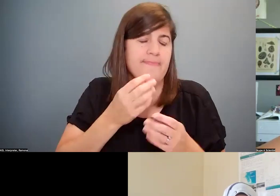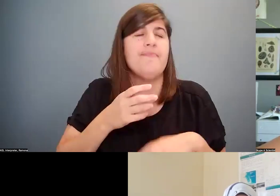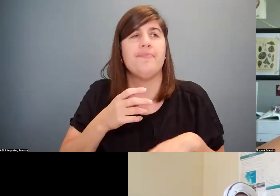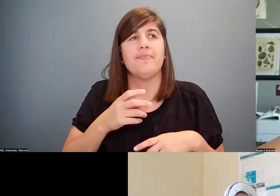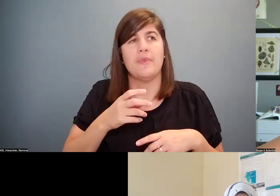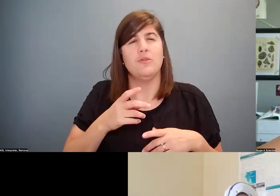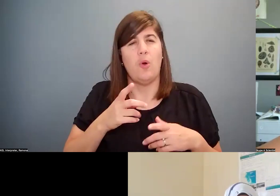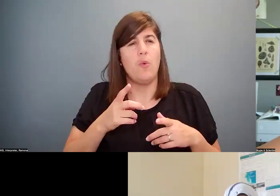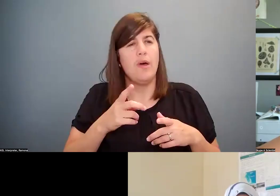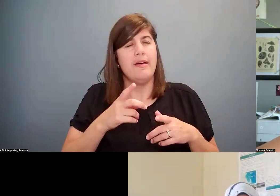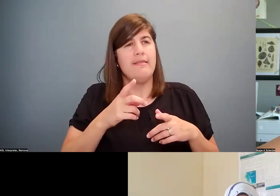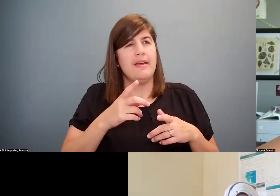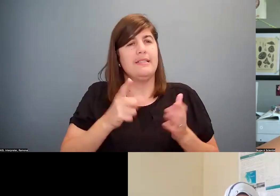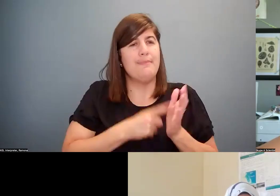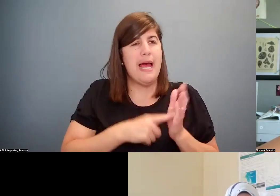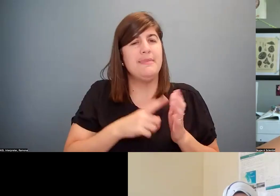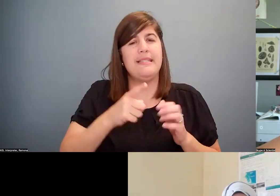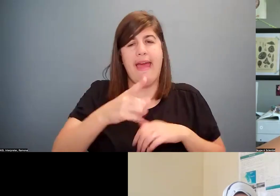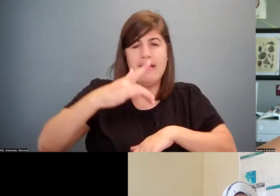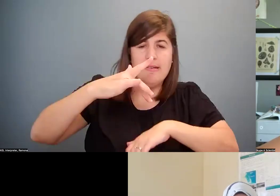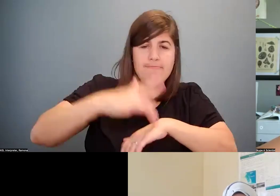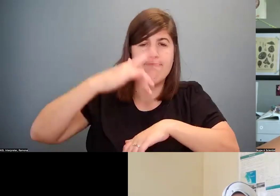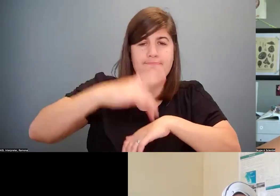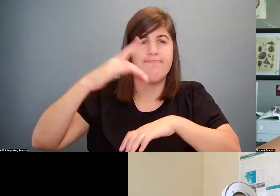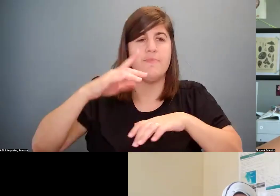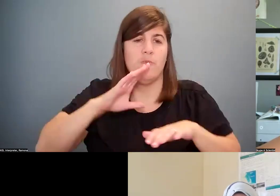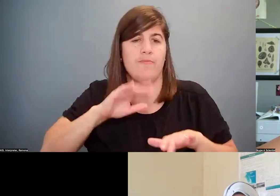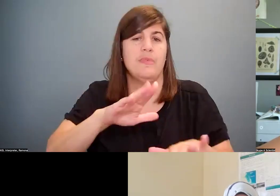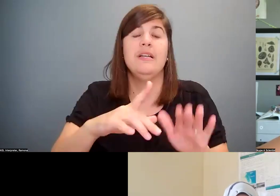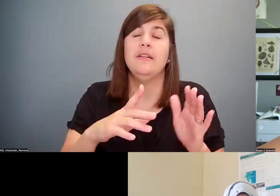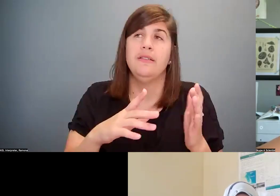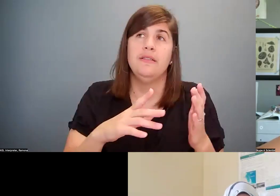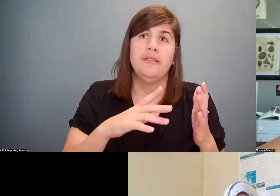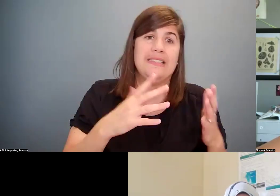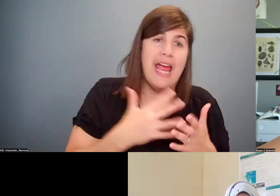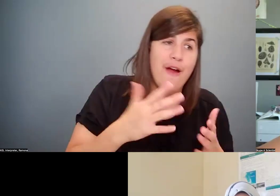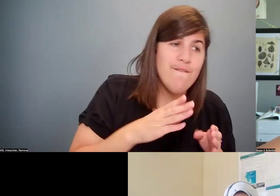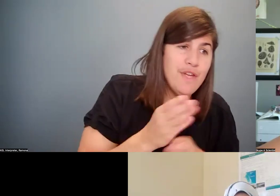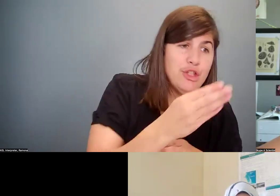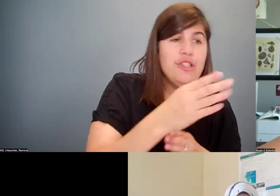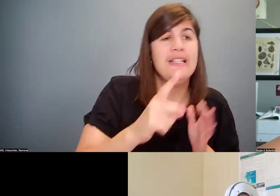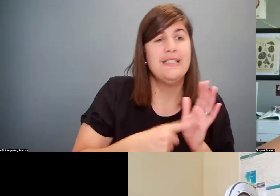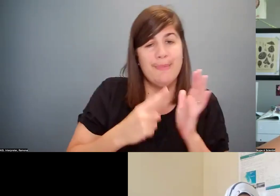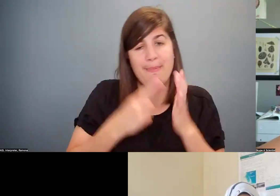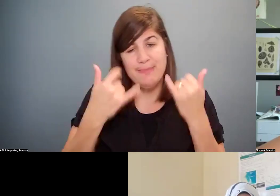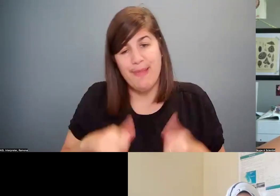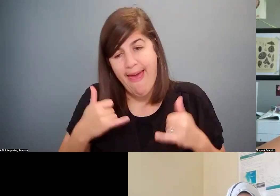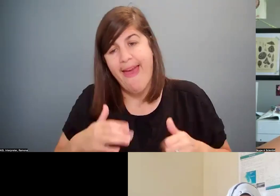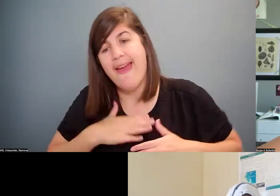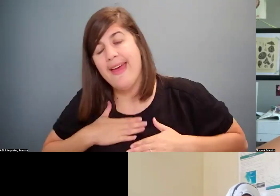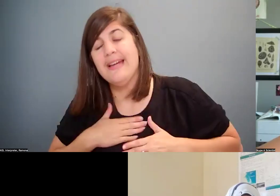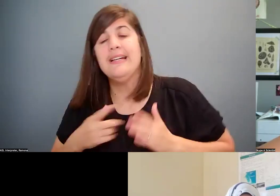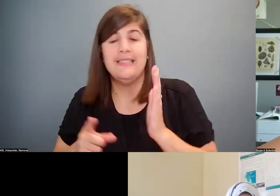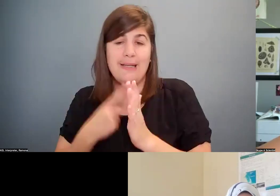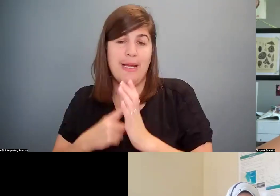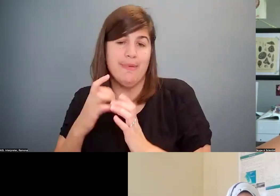surface with their body to scare fish and feed on them. And sometimes it's just communication. Sometimes it's just play and the whale having a good time. There's also